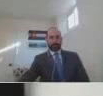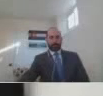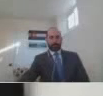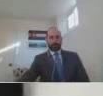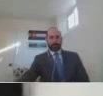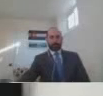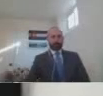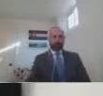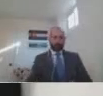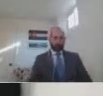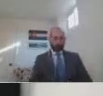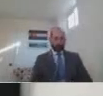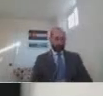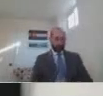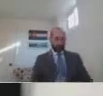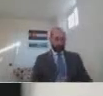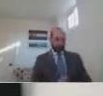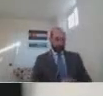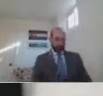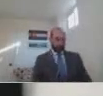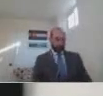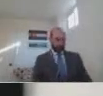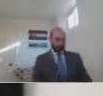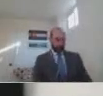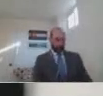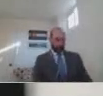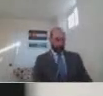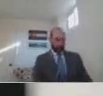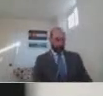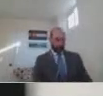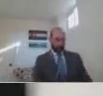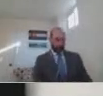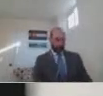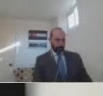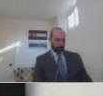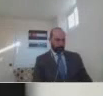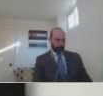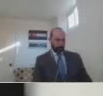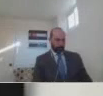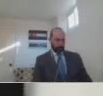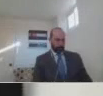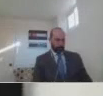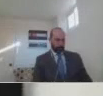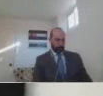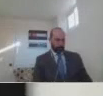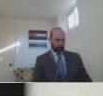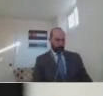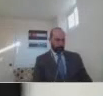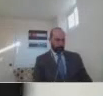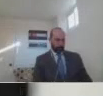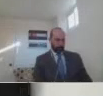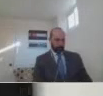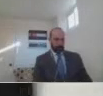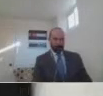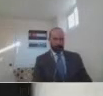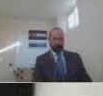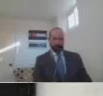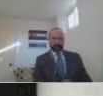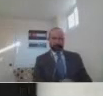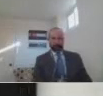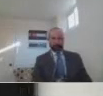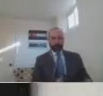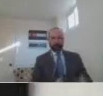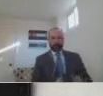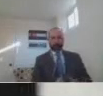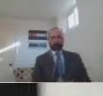vaccine is not currently approved for children, but there are children who have comorbidities as well. Thank you. I'll answer the second one.